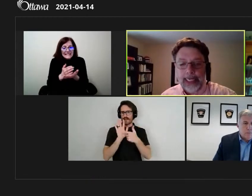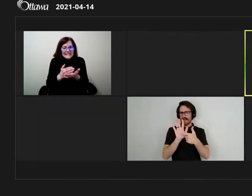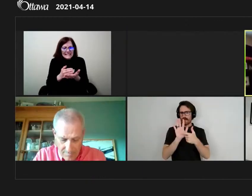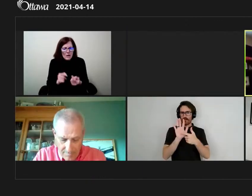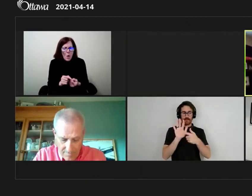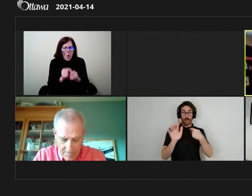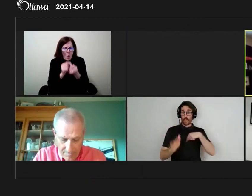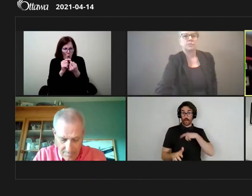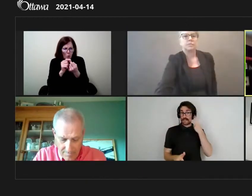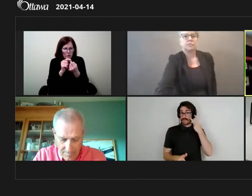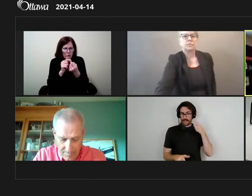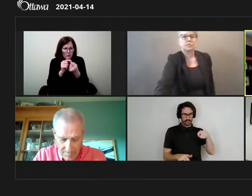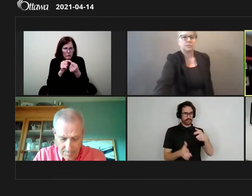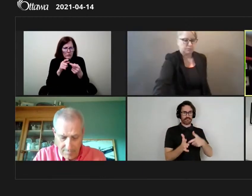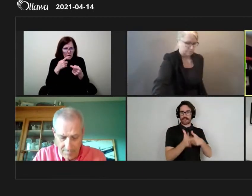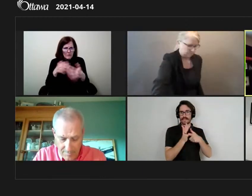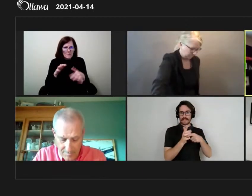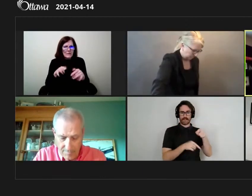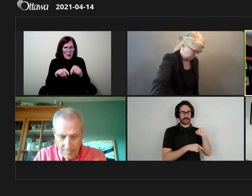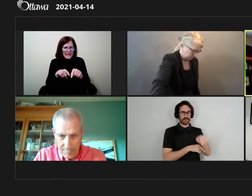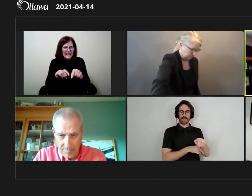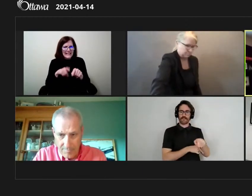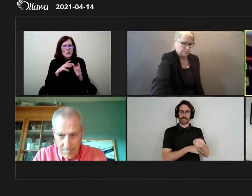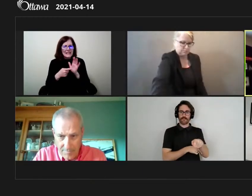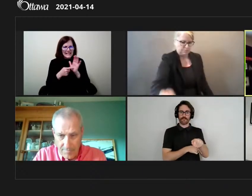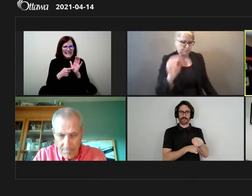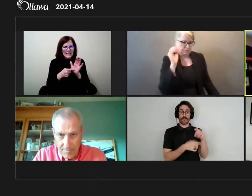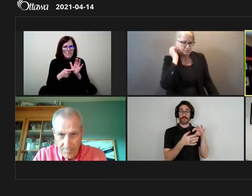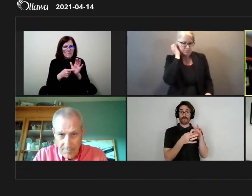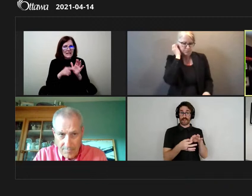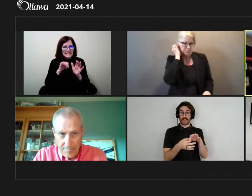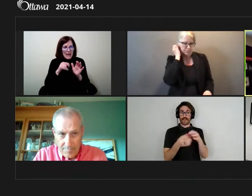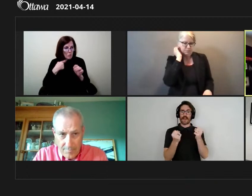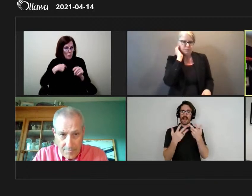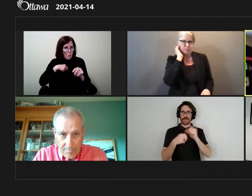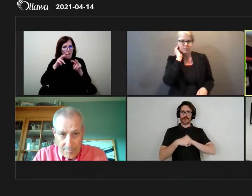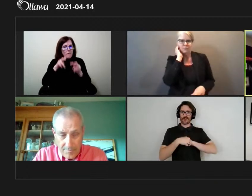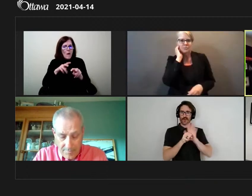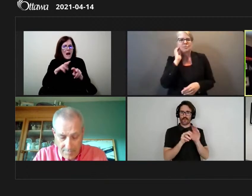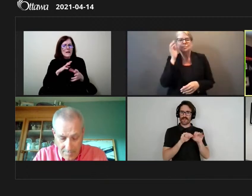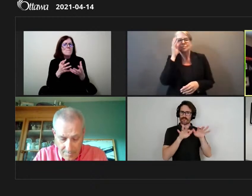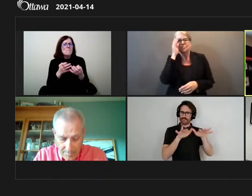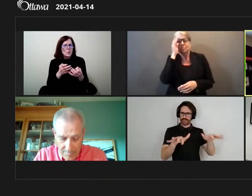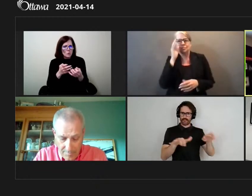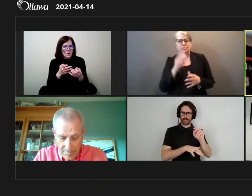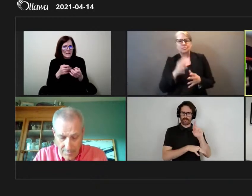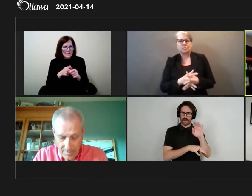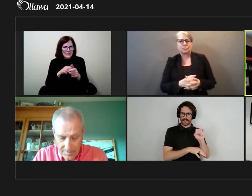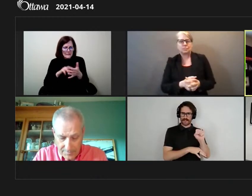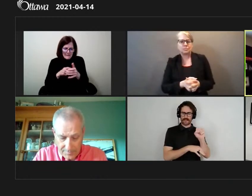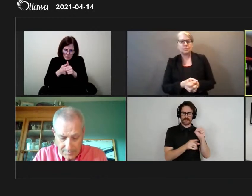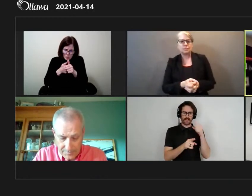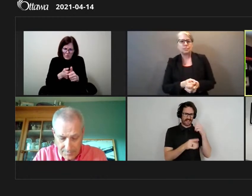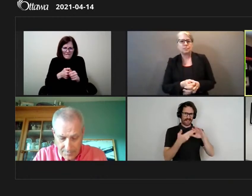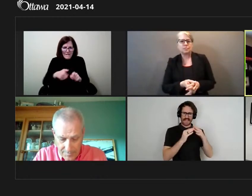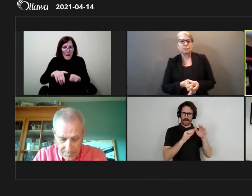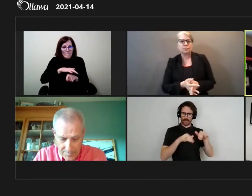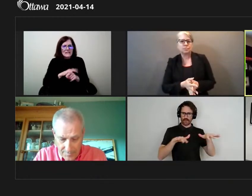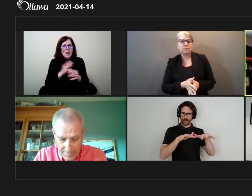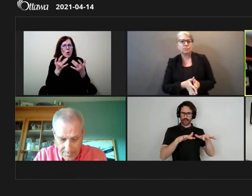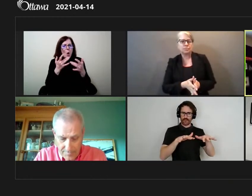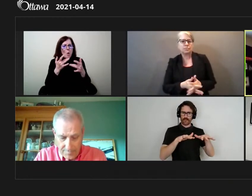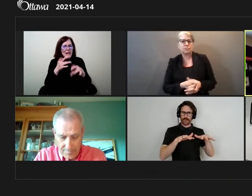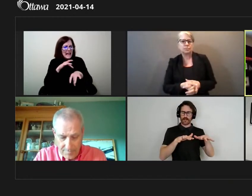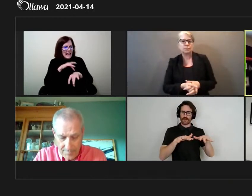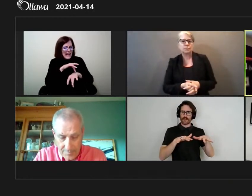need to be cut based on the rates of COVID that neighborhoods have experienced, to be